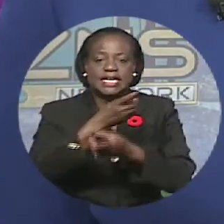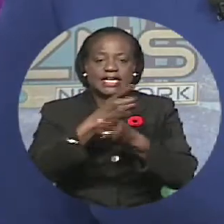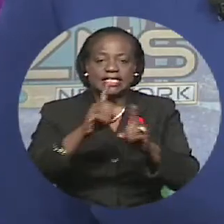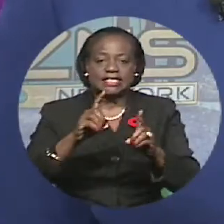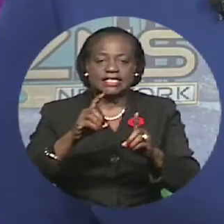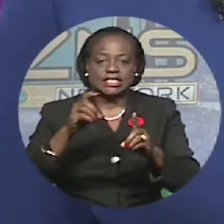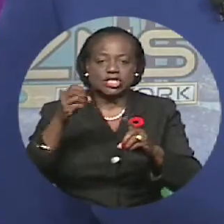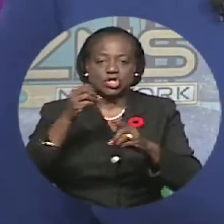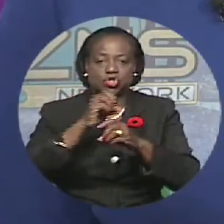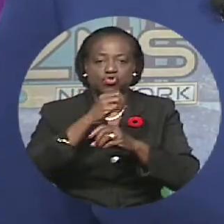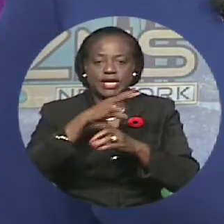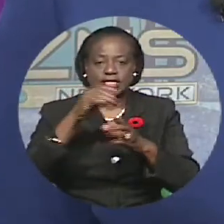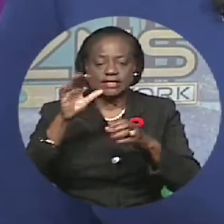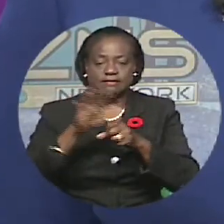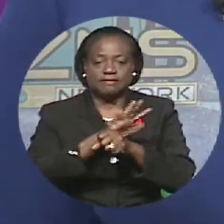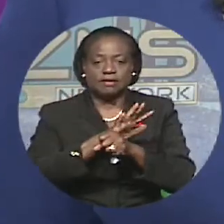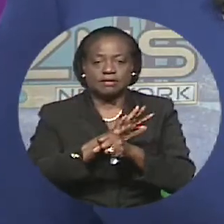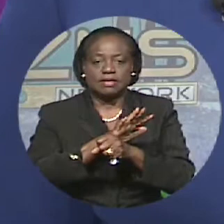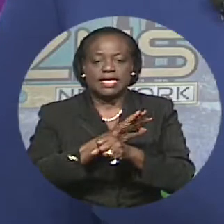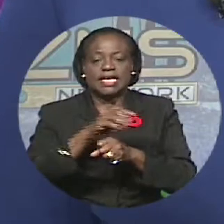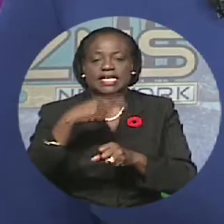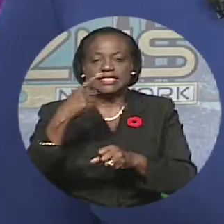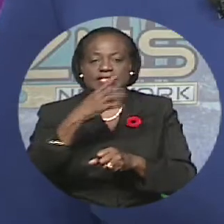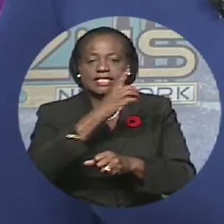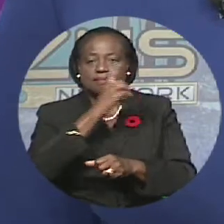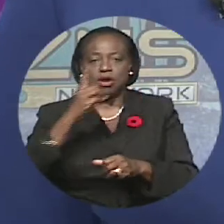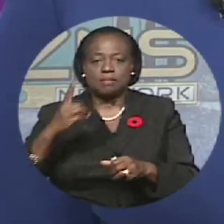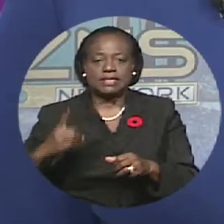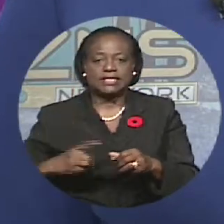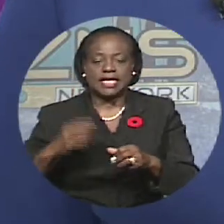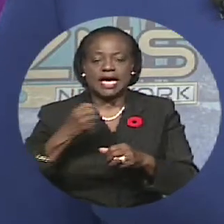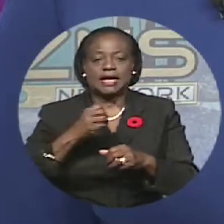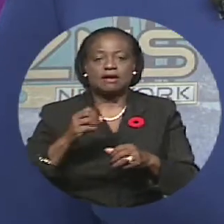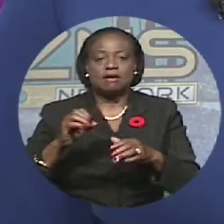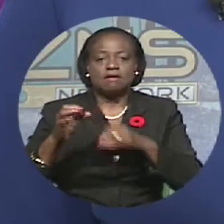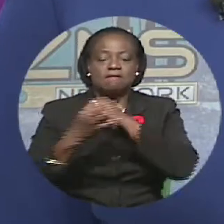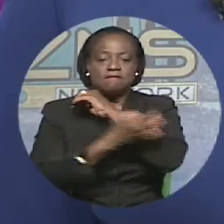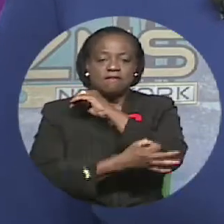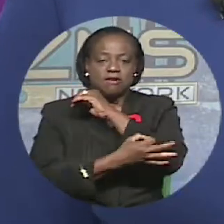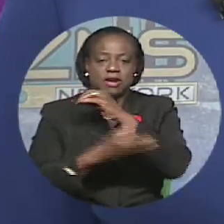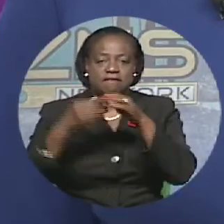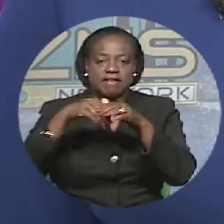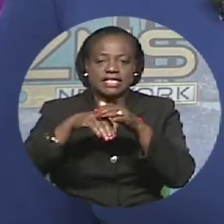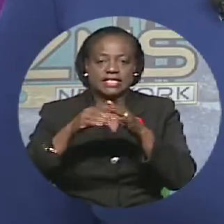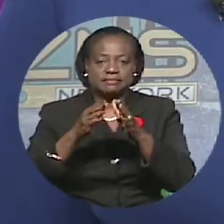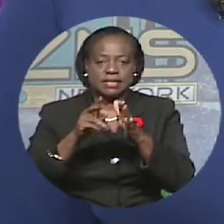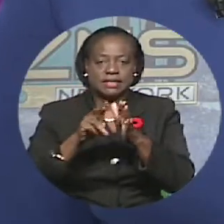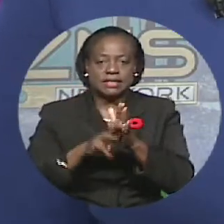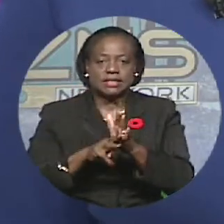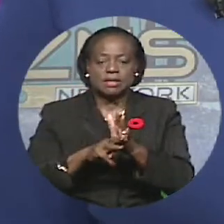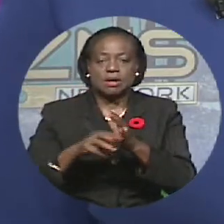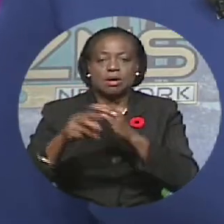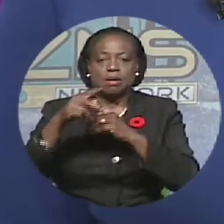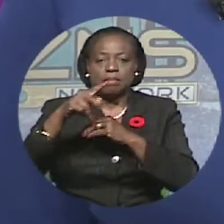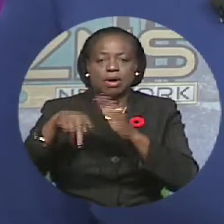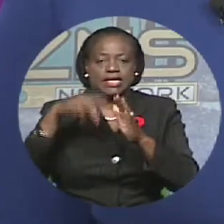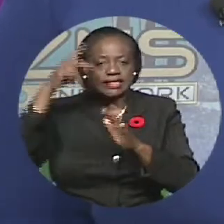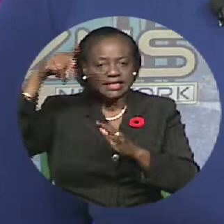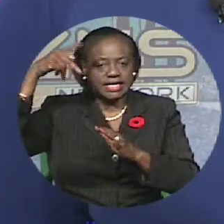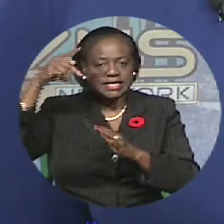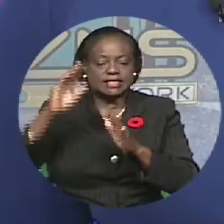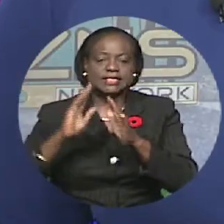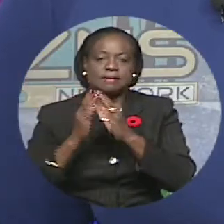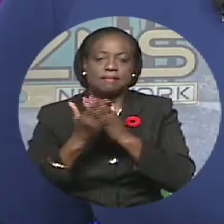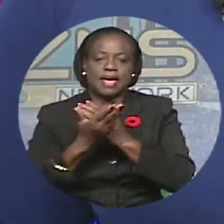what he says is the truth of the diplomacy and the foreign and investment policies of the Free National Movement relative to the People's Republic of